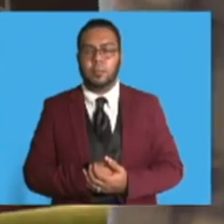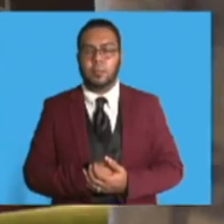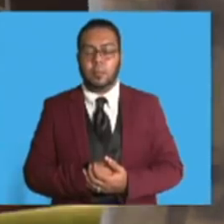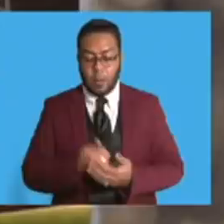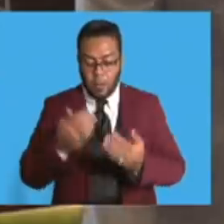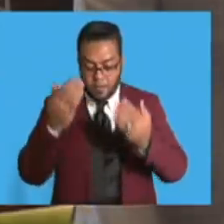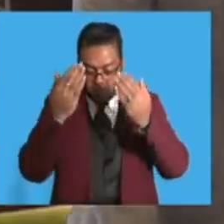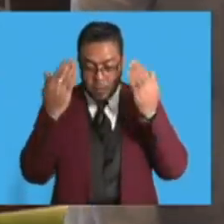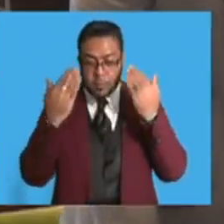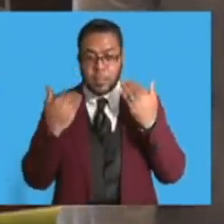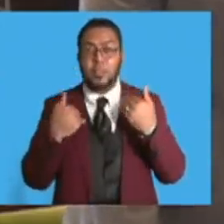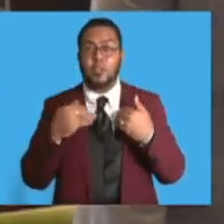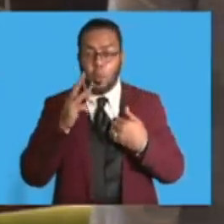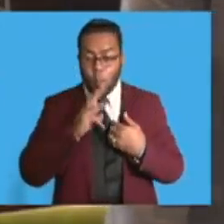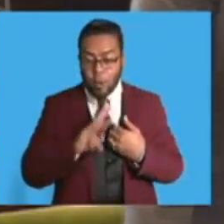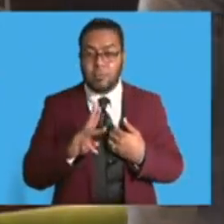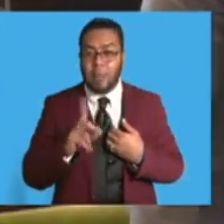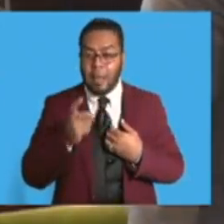Madam Speaker, she was and is.